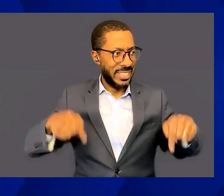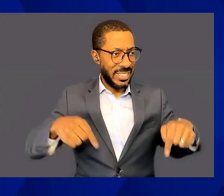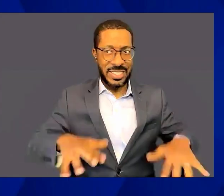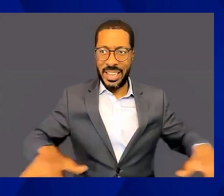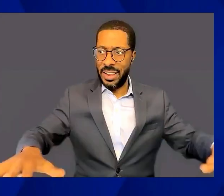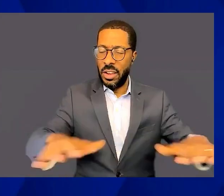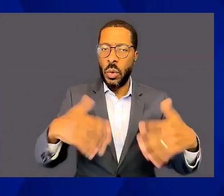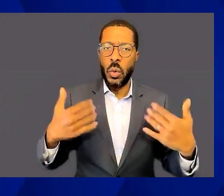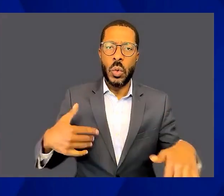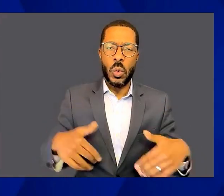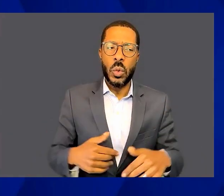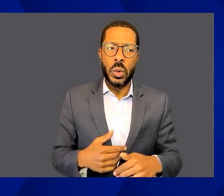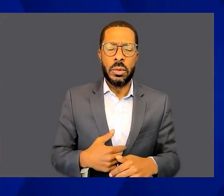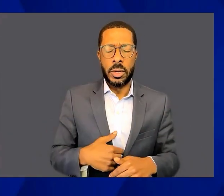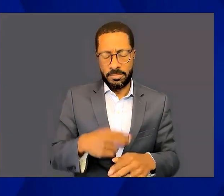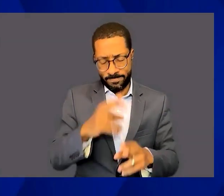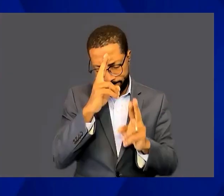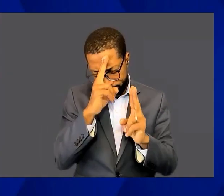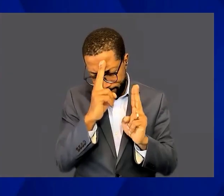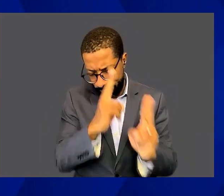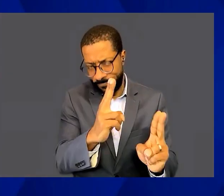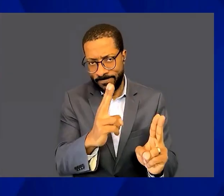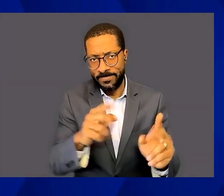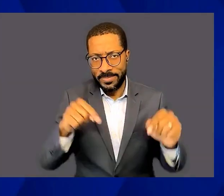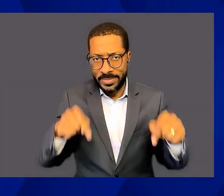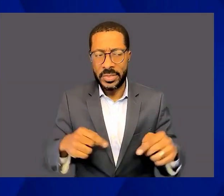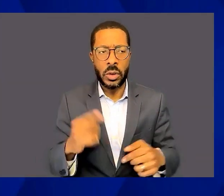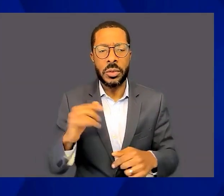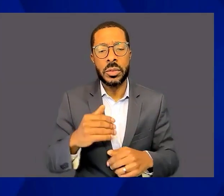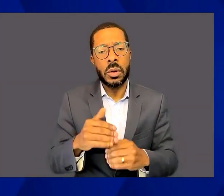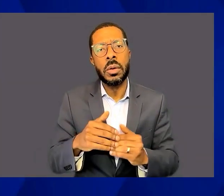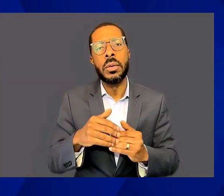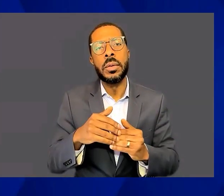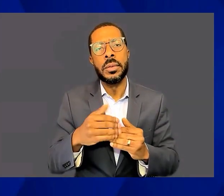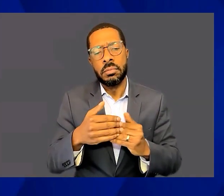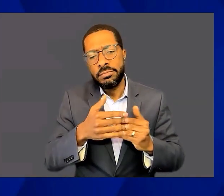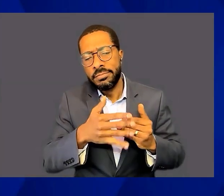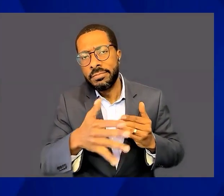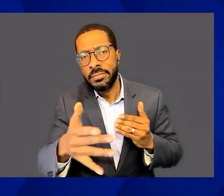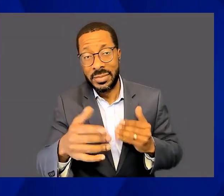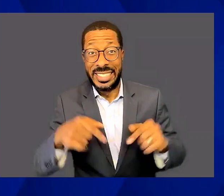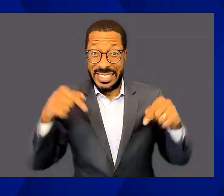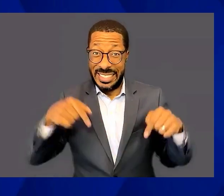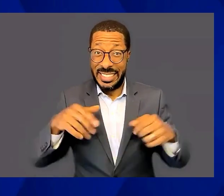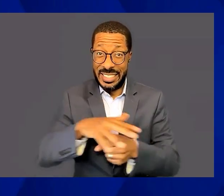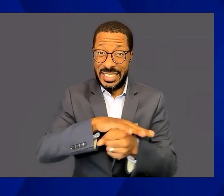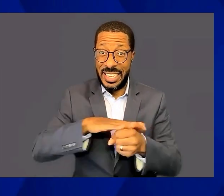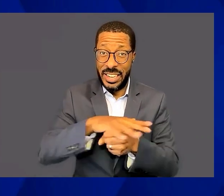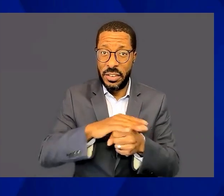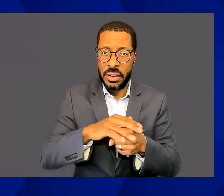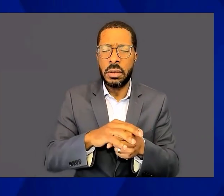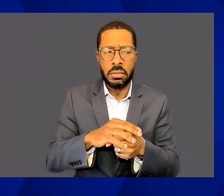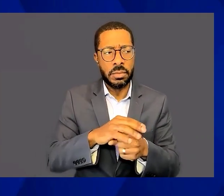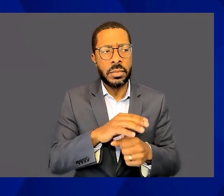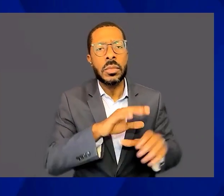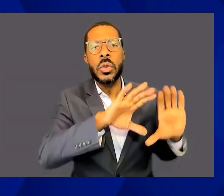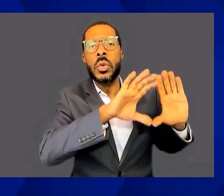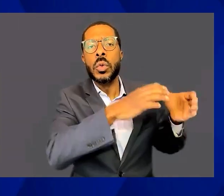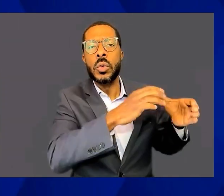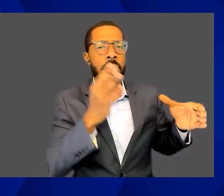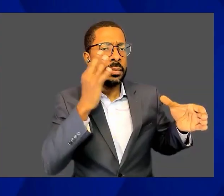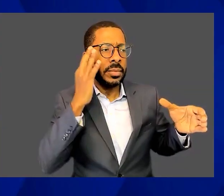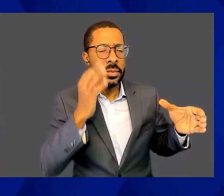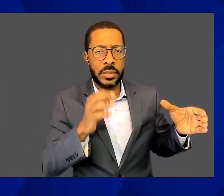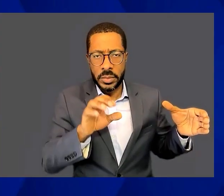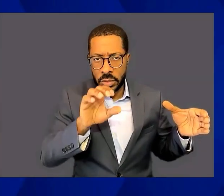for the next few days. We are meeting on the traditional lands of the Muskegee or Crete people who